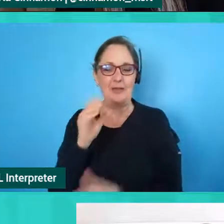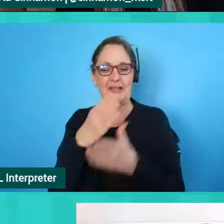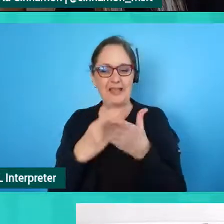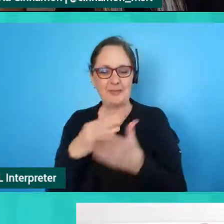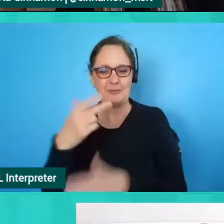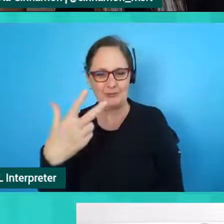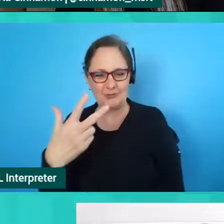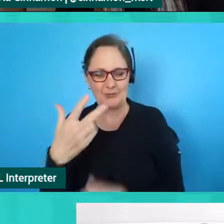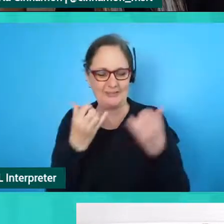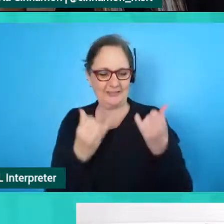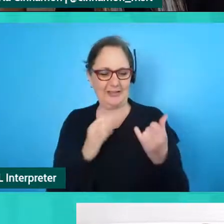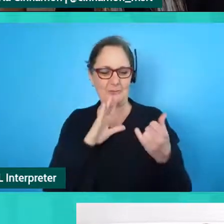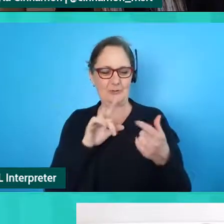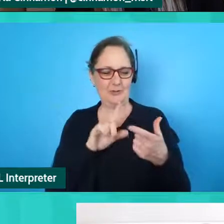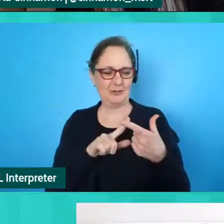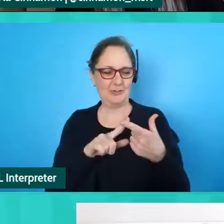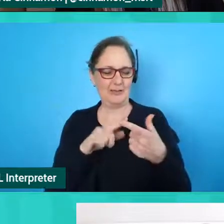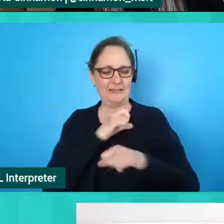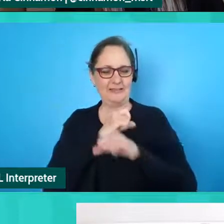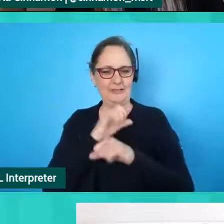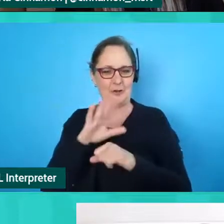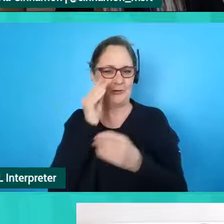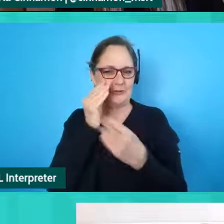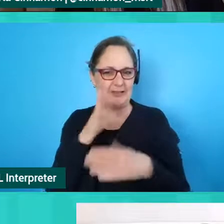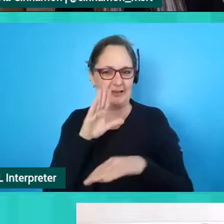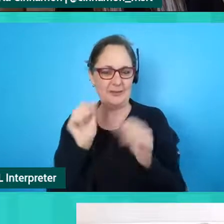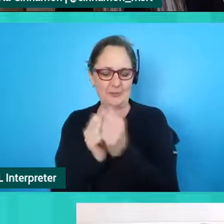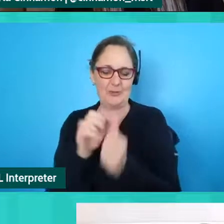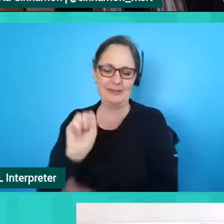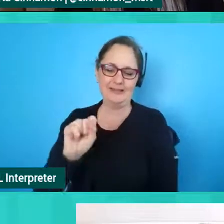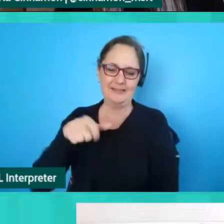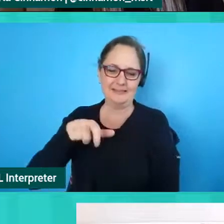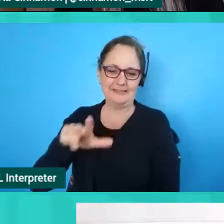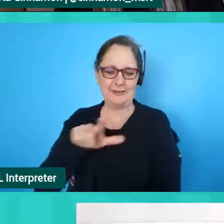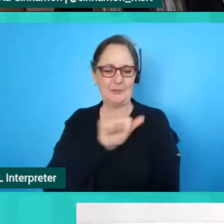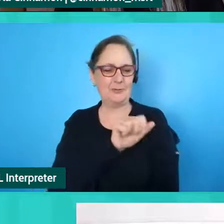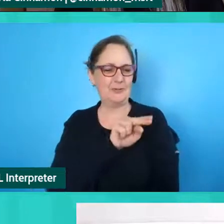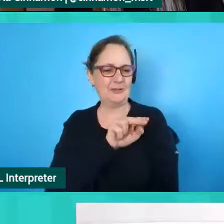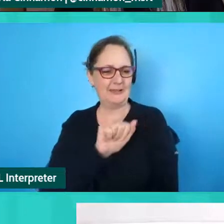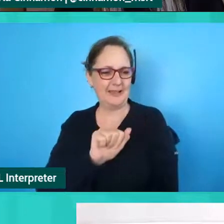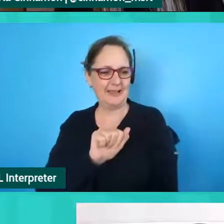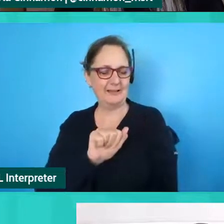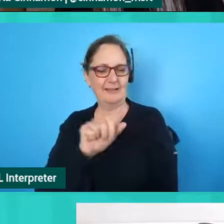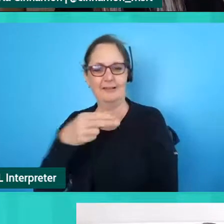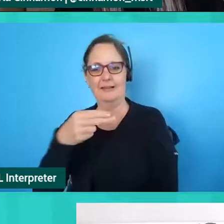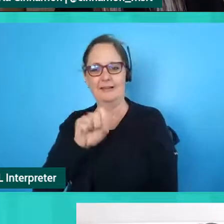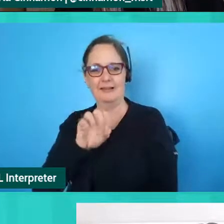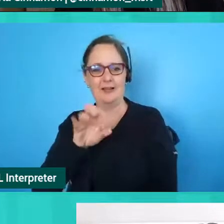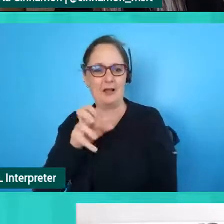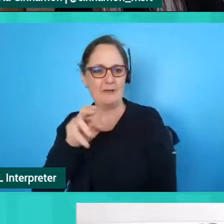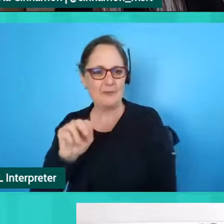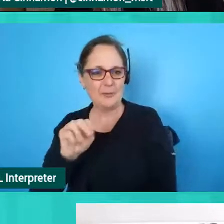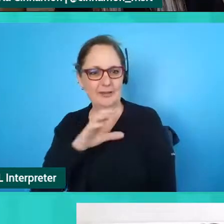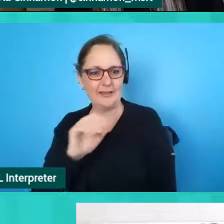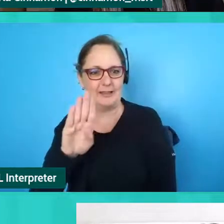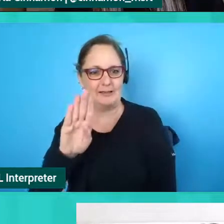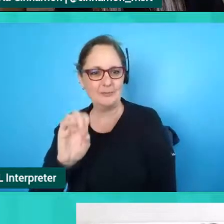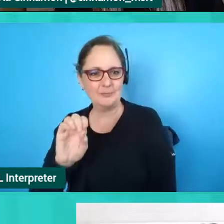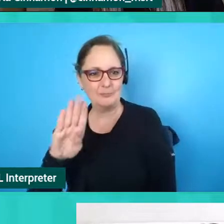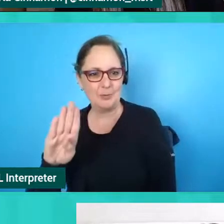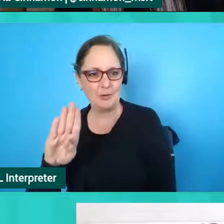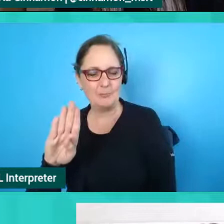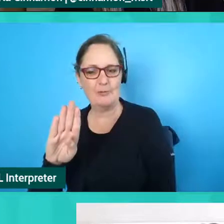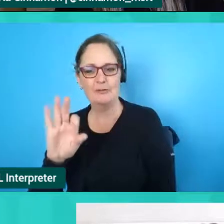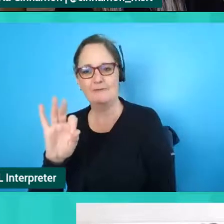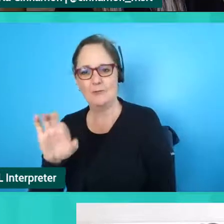talk about securing your data with Azure SQL, and that's with Anna Hoffman and Bob Ward. That is coming up next here on Learn TV. Do not touch